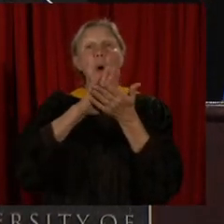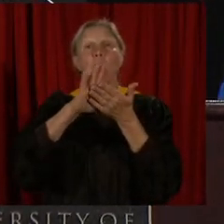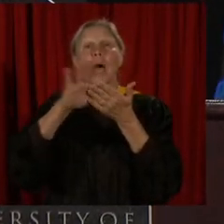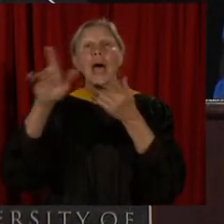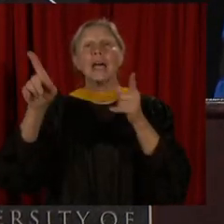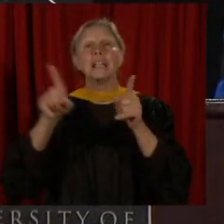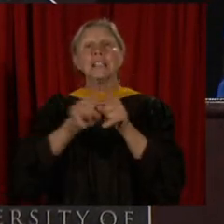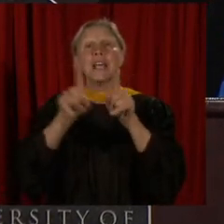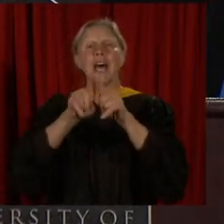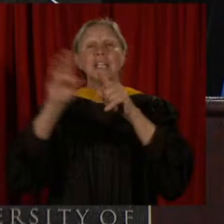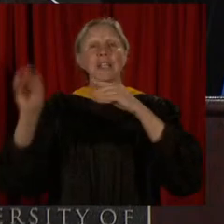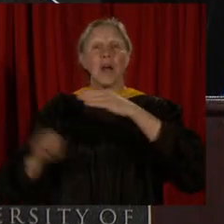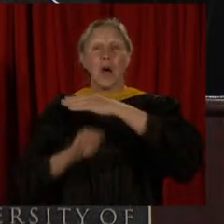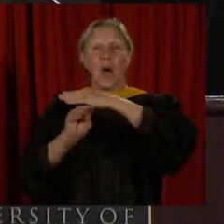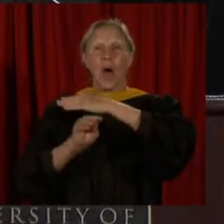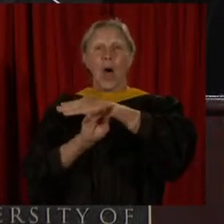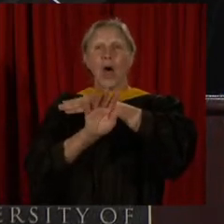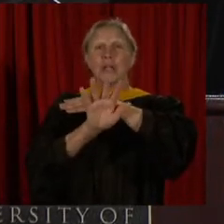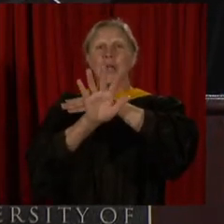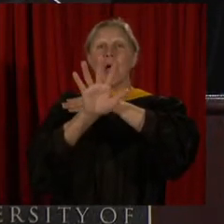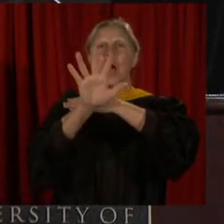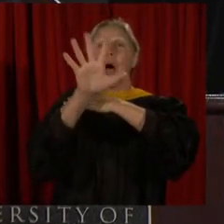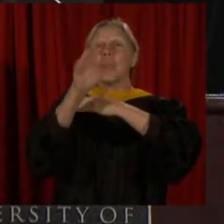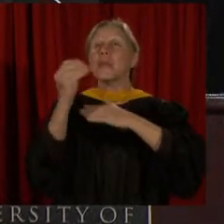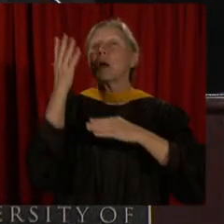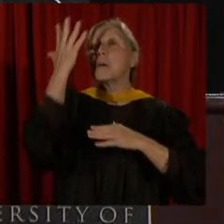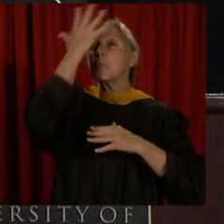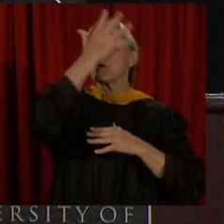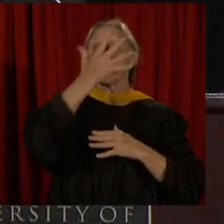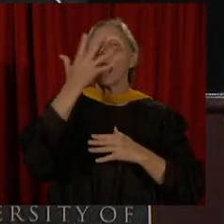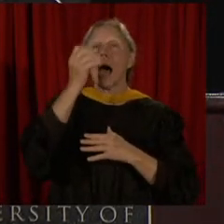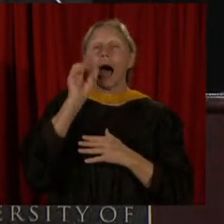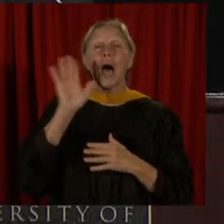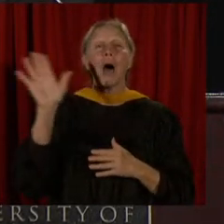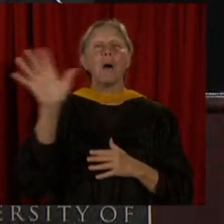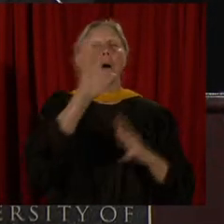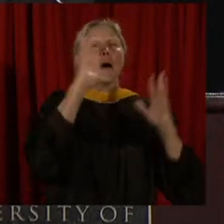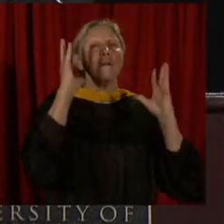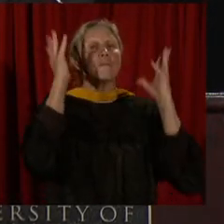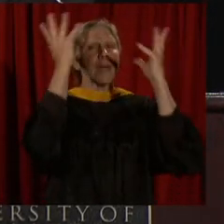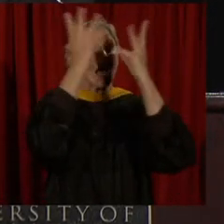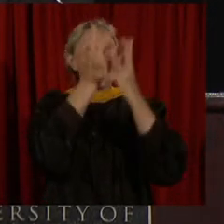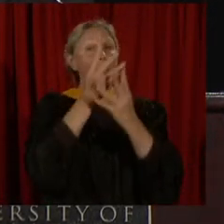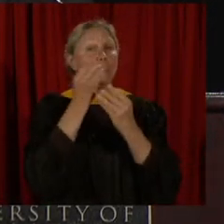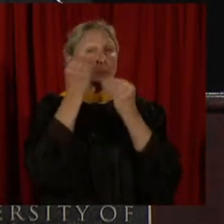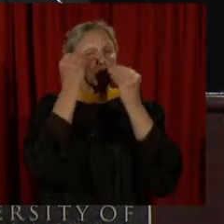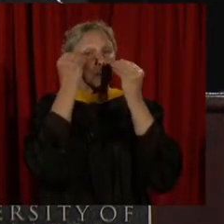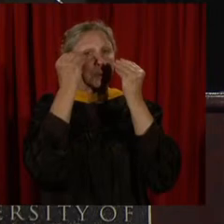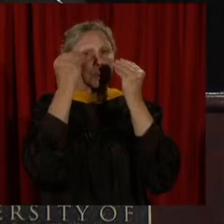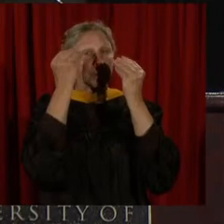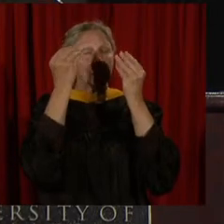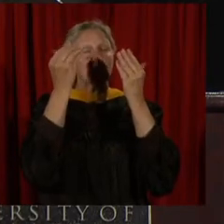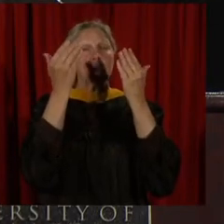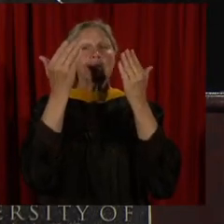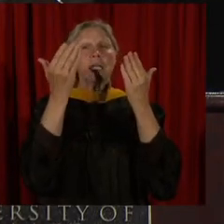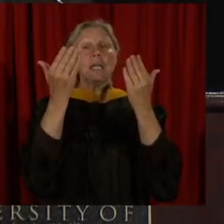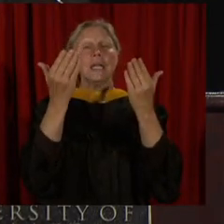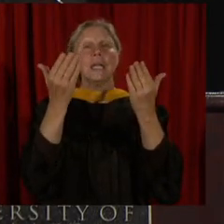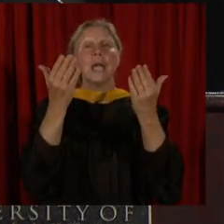Pure as the dawn on the brow of thy